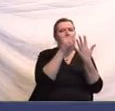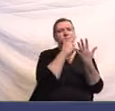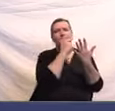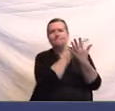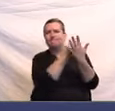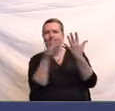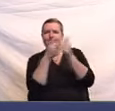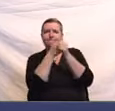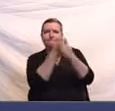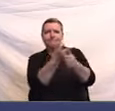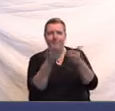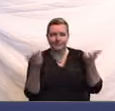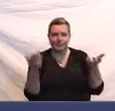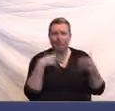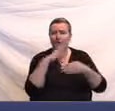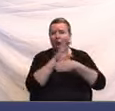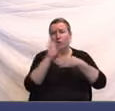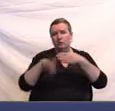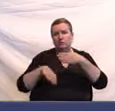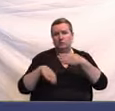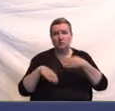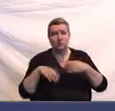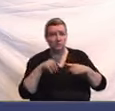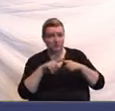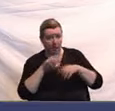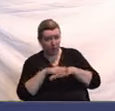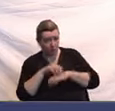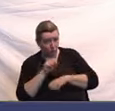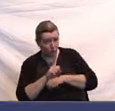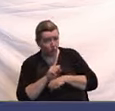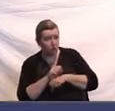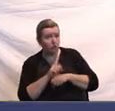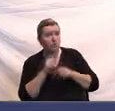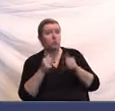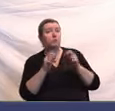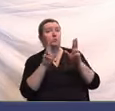are consequences. It depends on where you work, what union you're a part of.